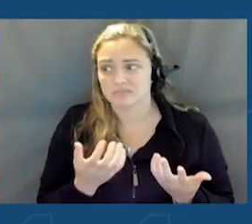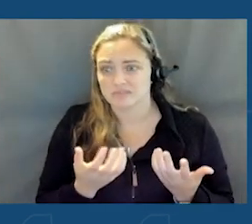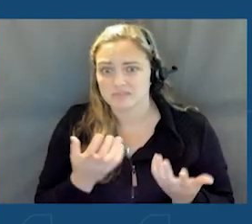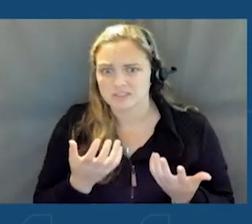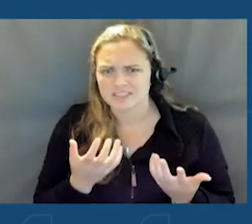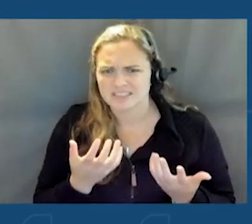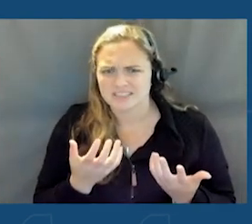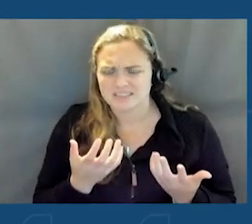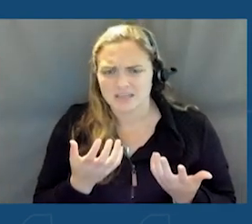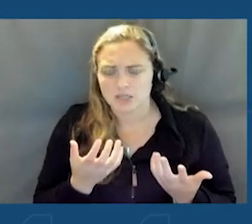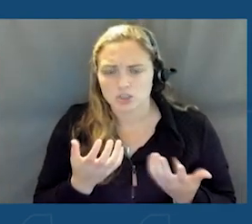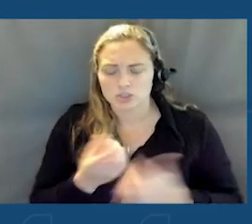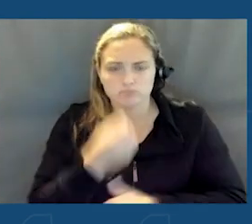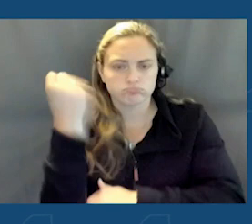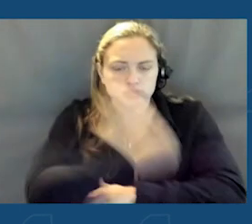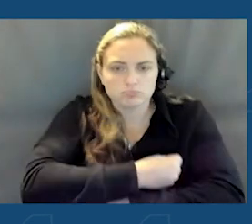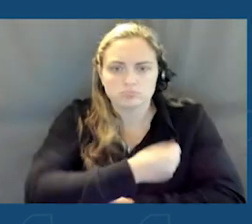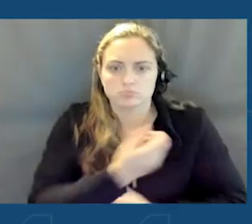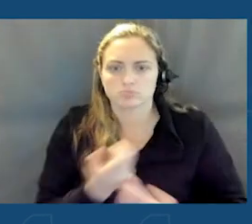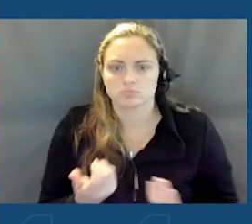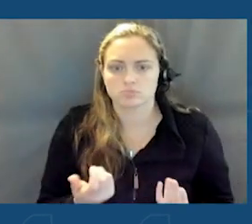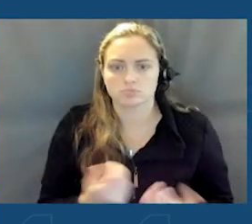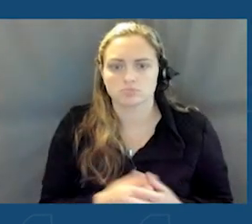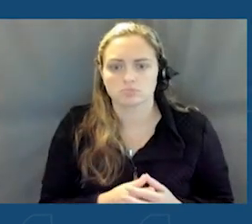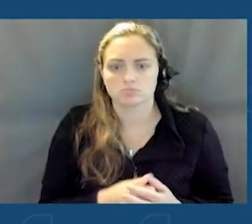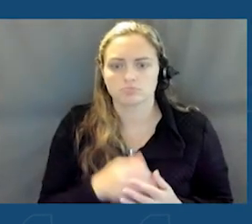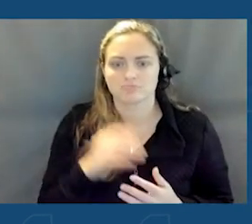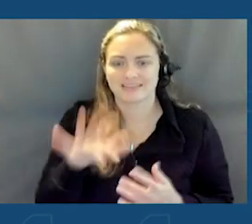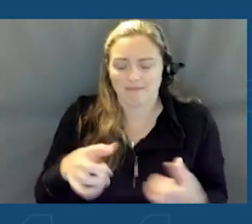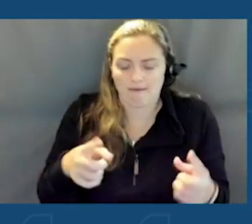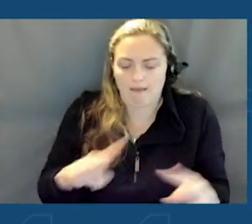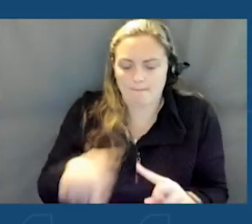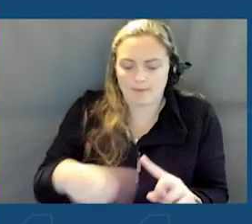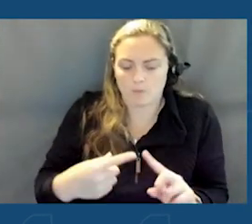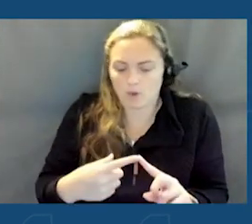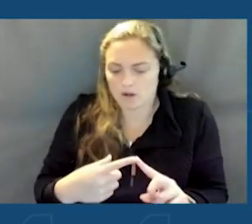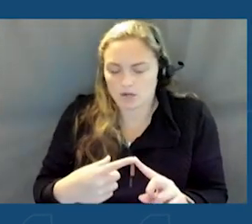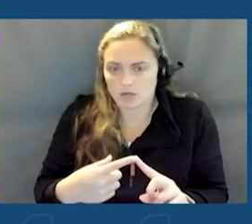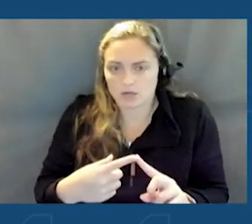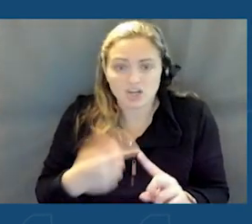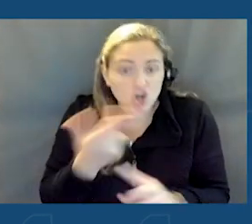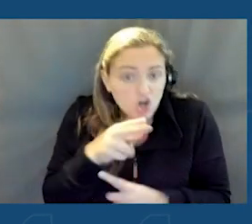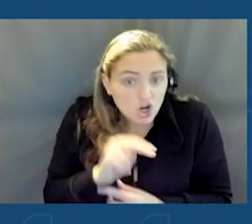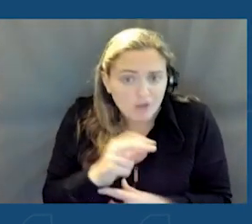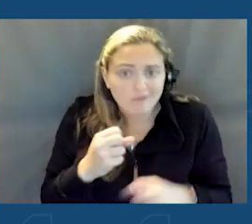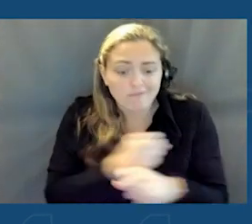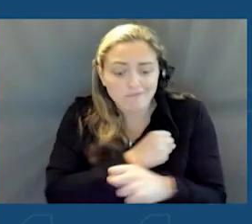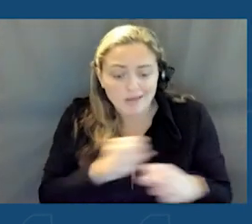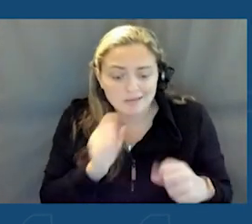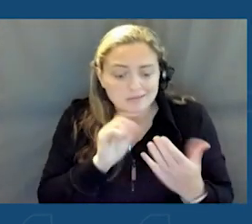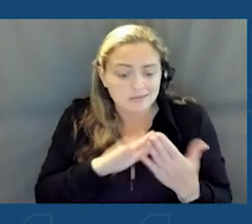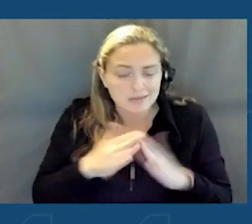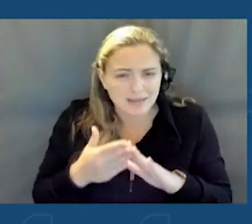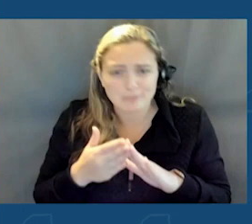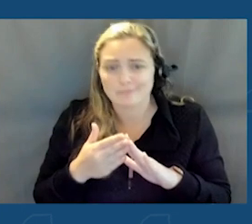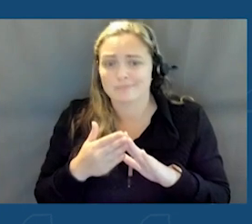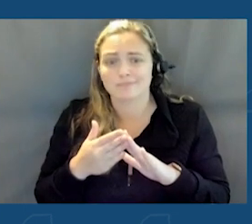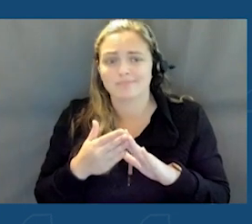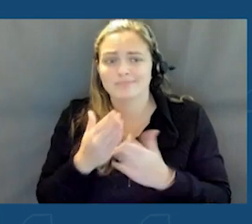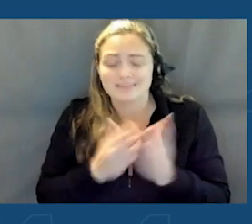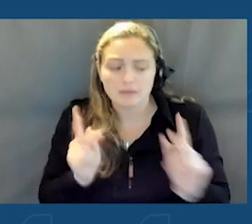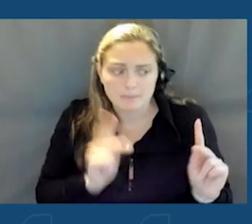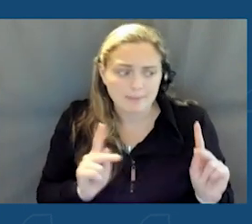people down. And that's what happens when there's gun violence in a neighborhood or in a community. And some people